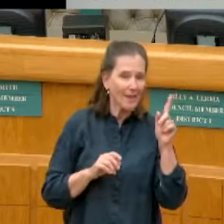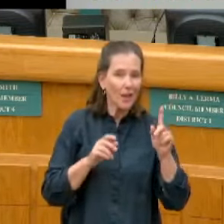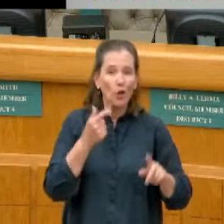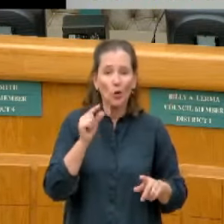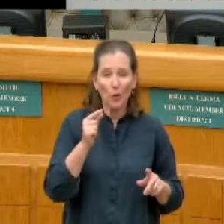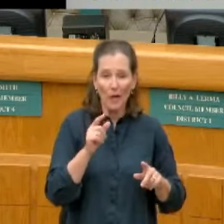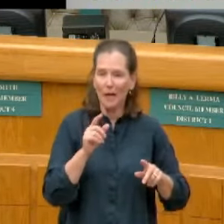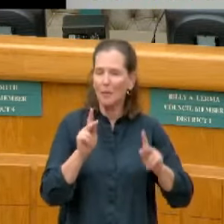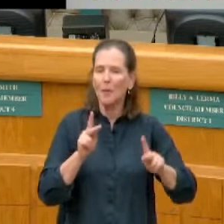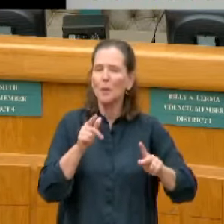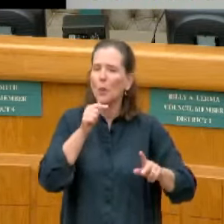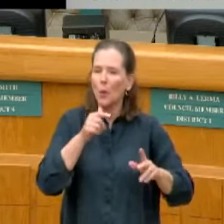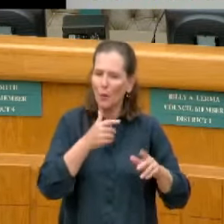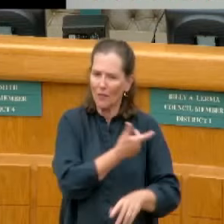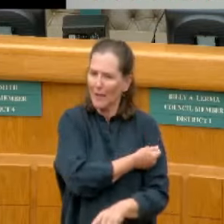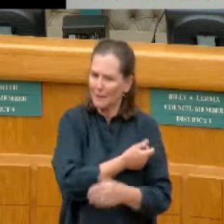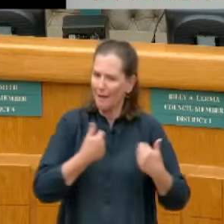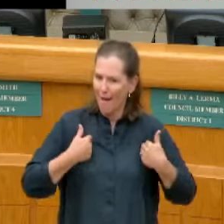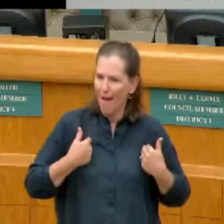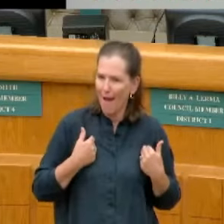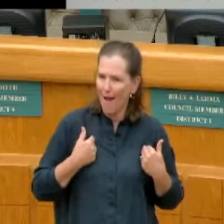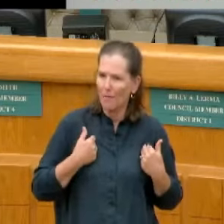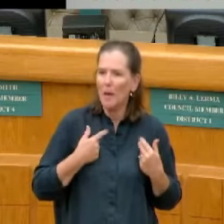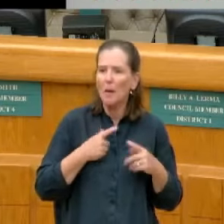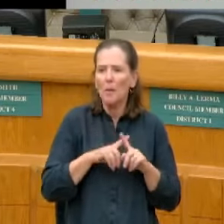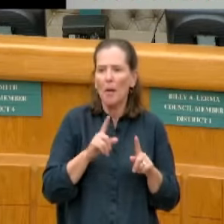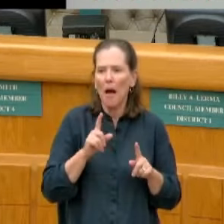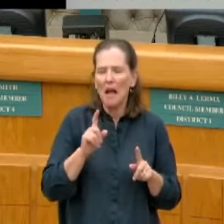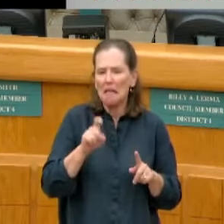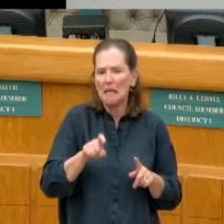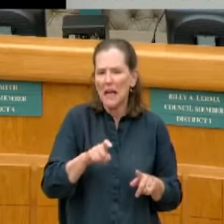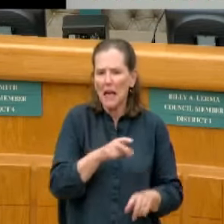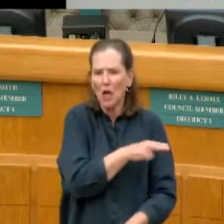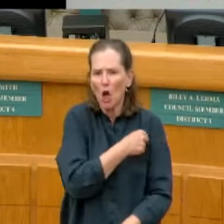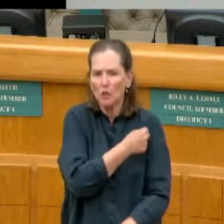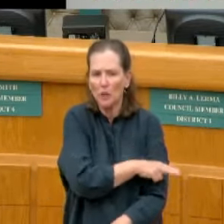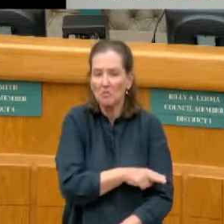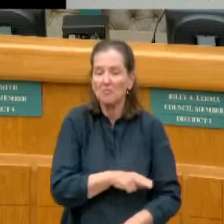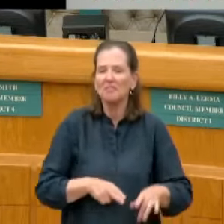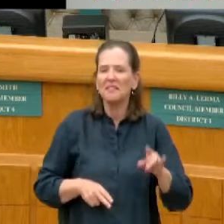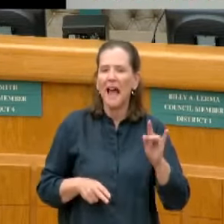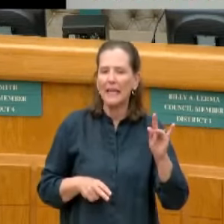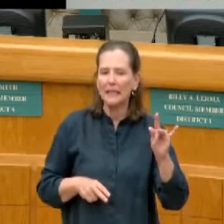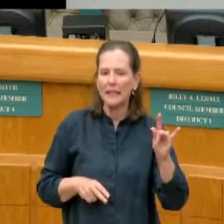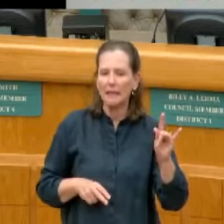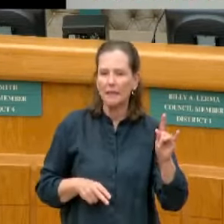vaccinated people that had to go to the hospital, and you see 18 of those individuals. But on the left side, you